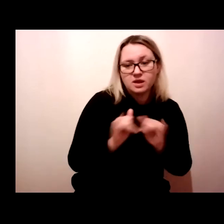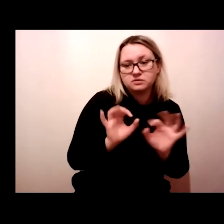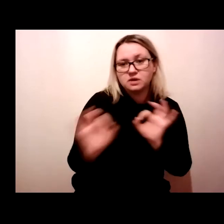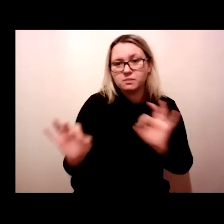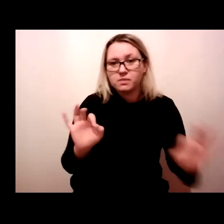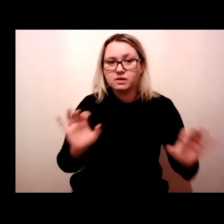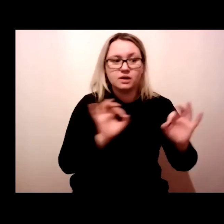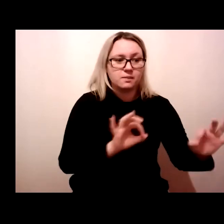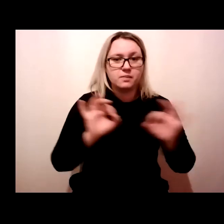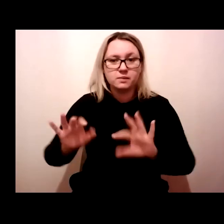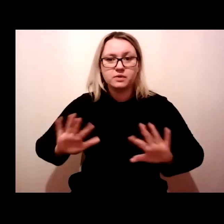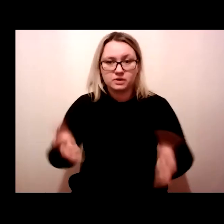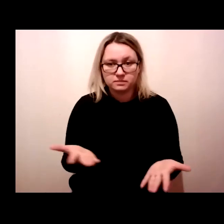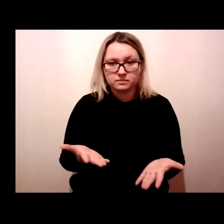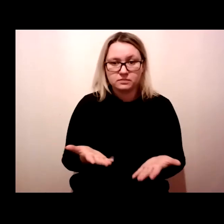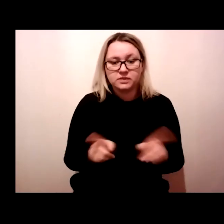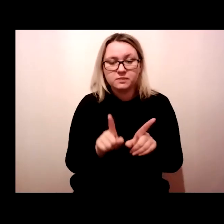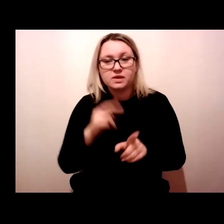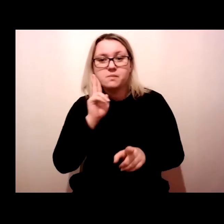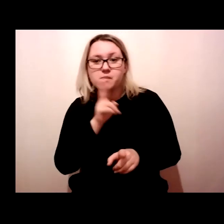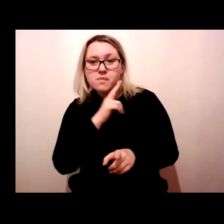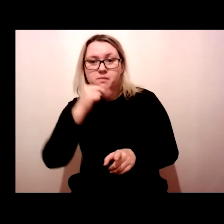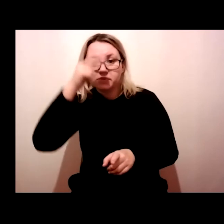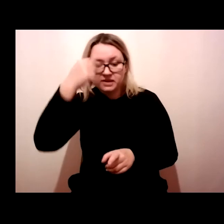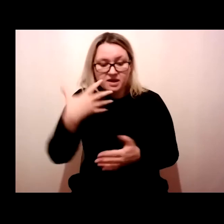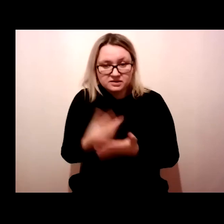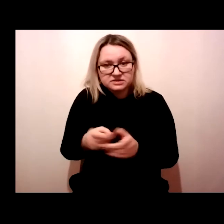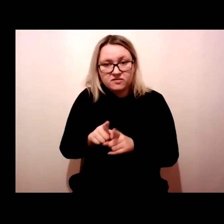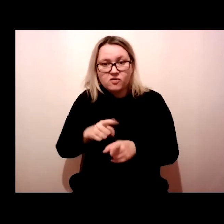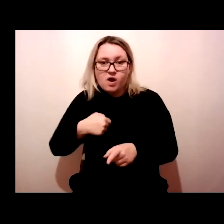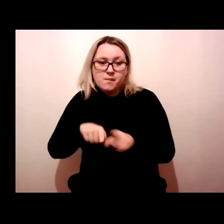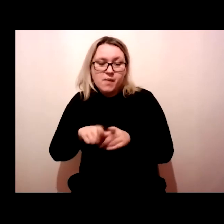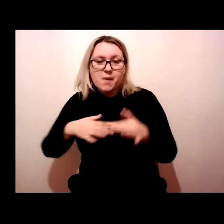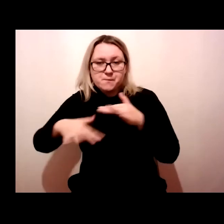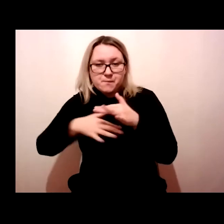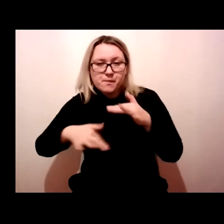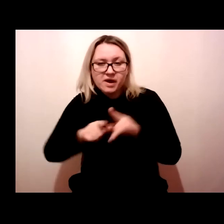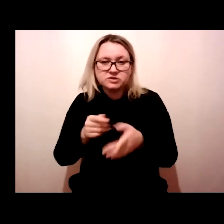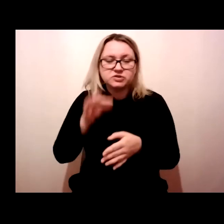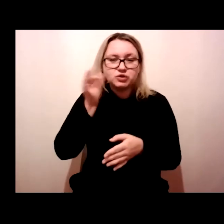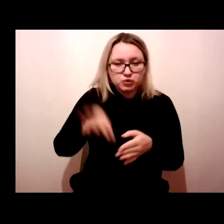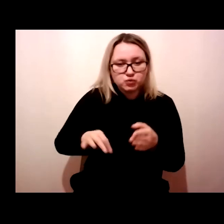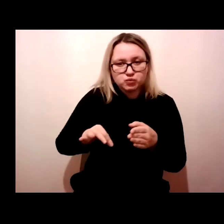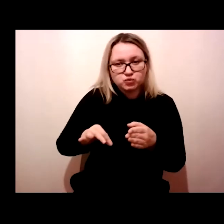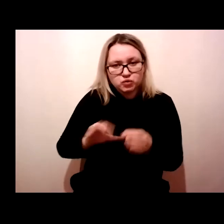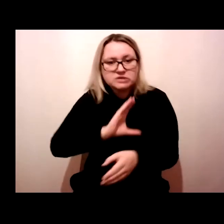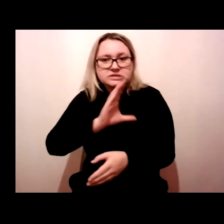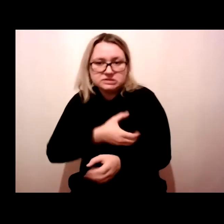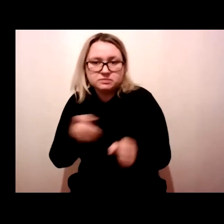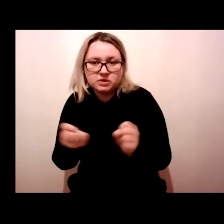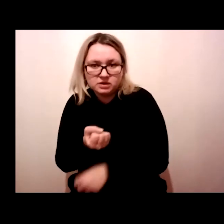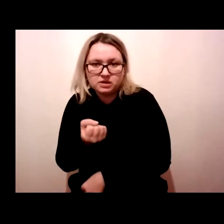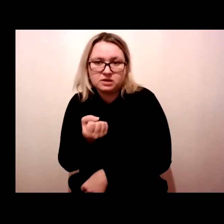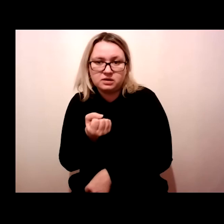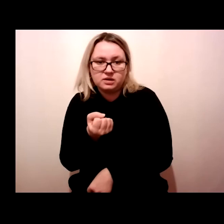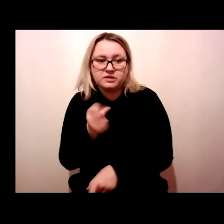But the very fact that teachers and parents have to